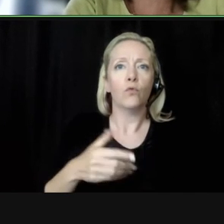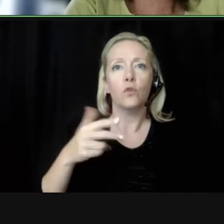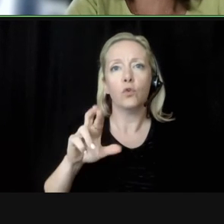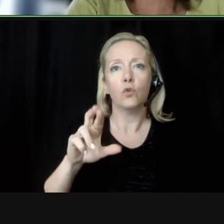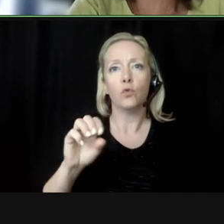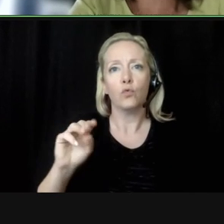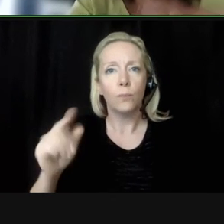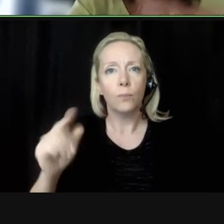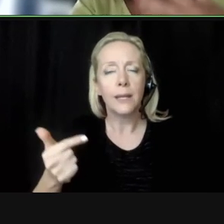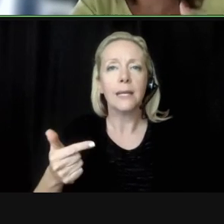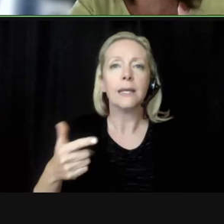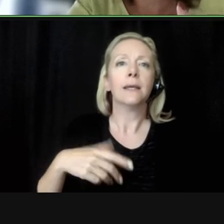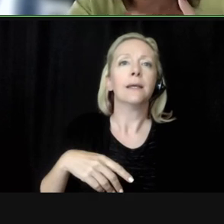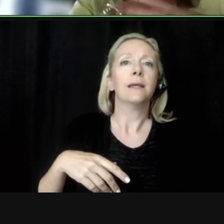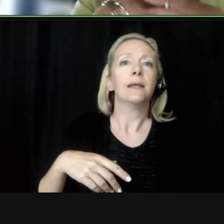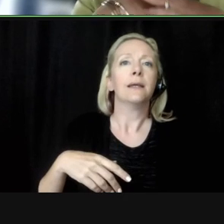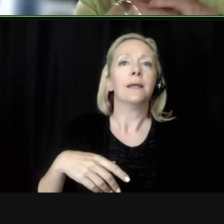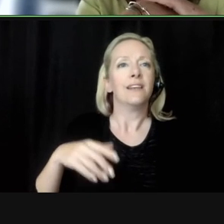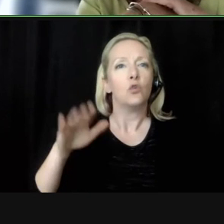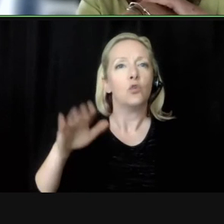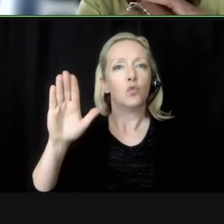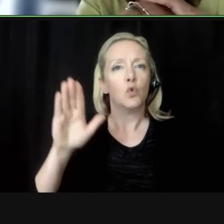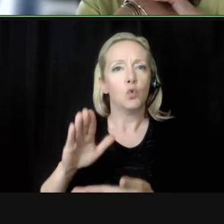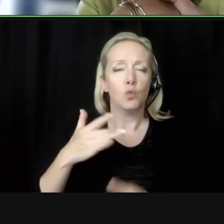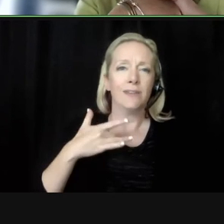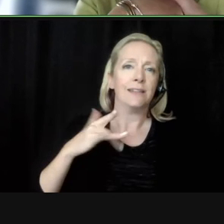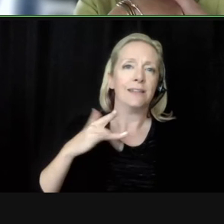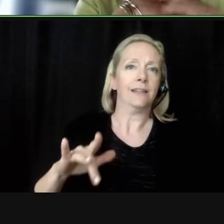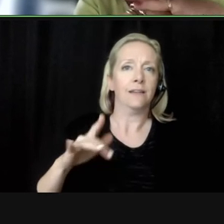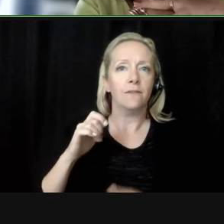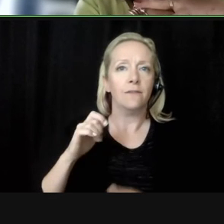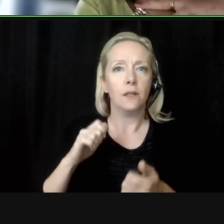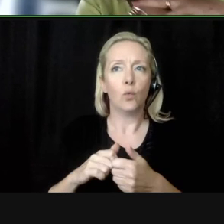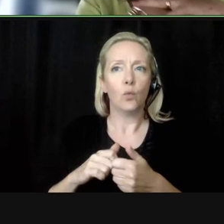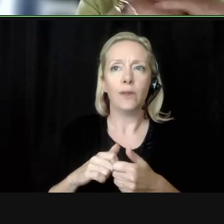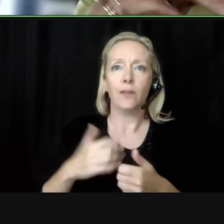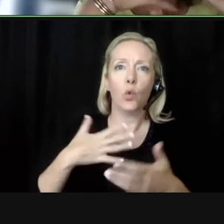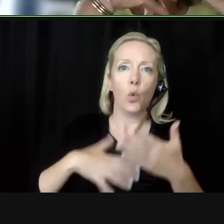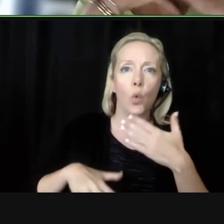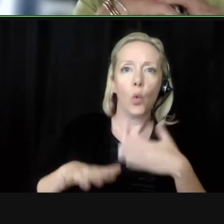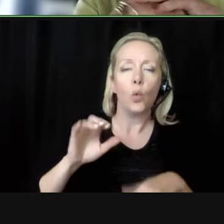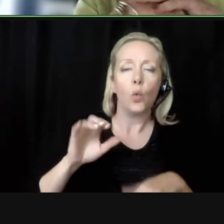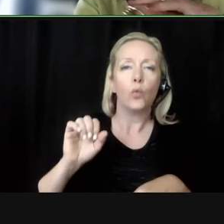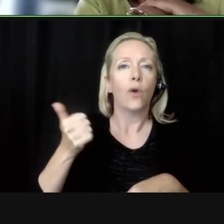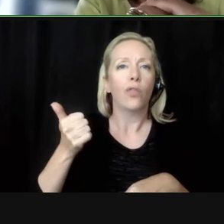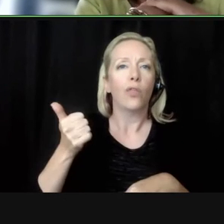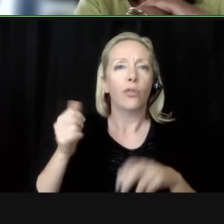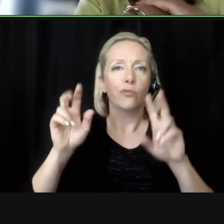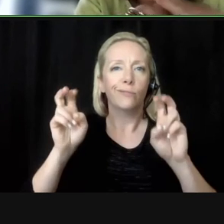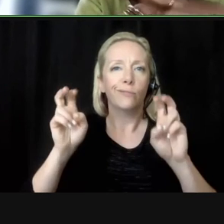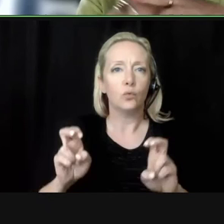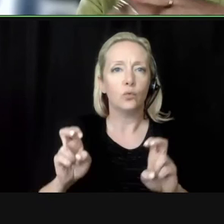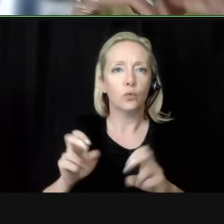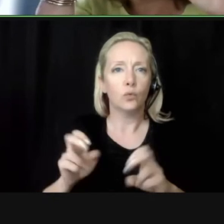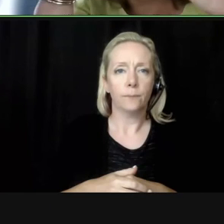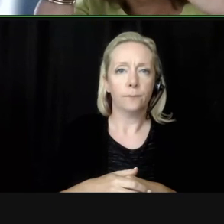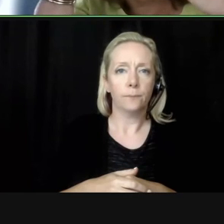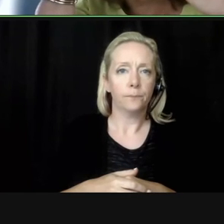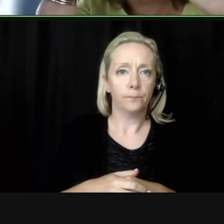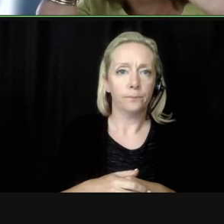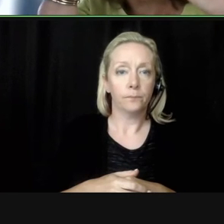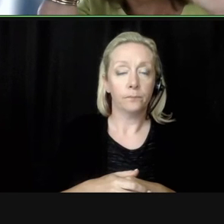get your child to be desensitized. And that is one thing that you can